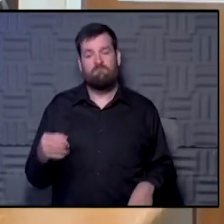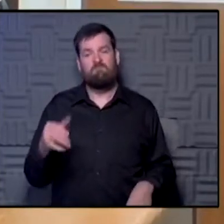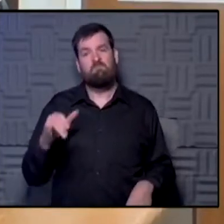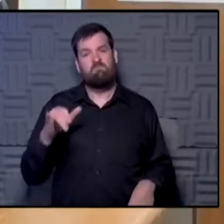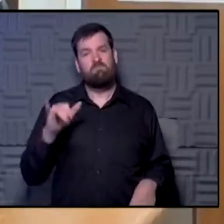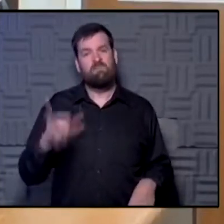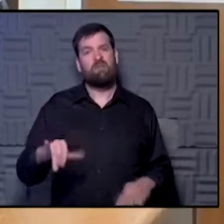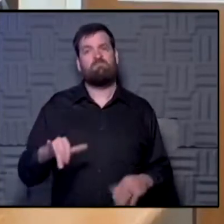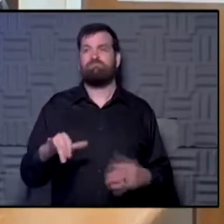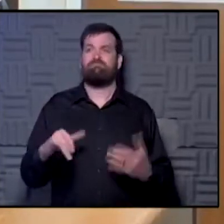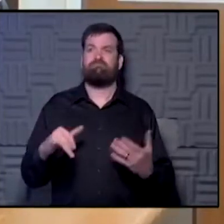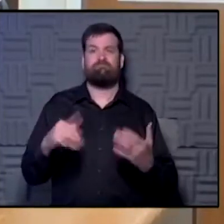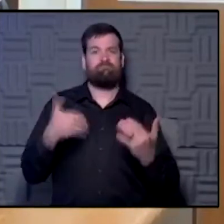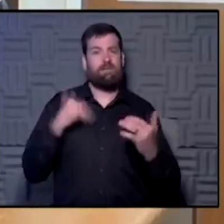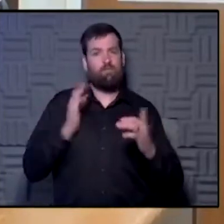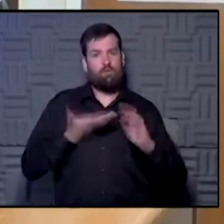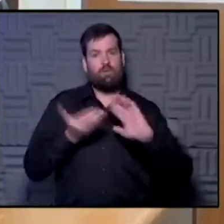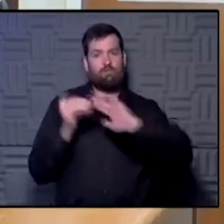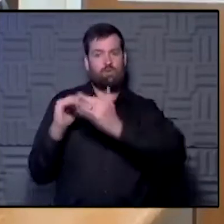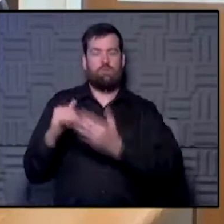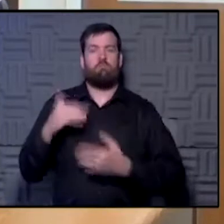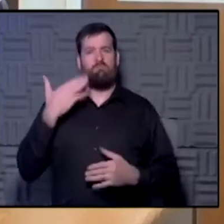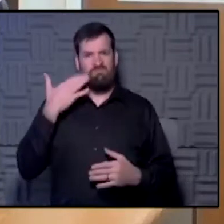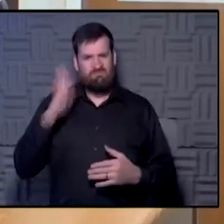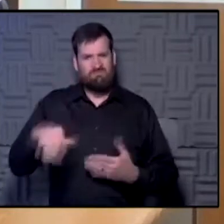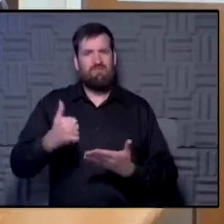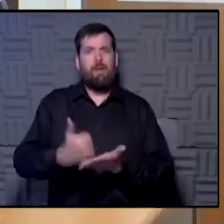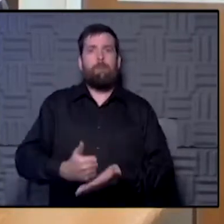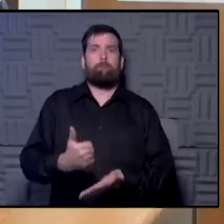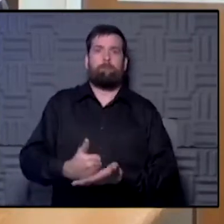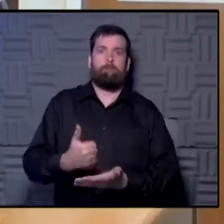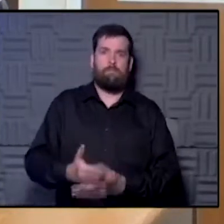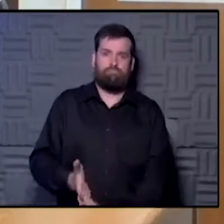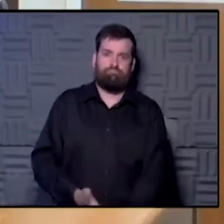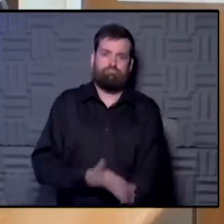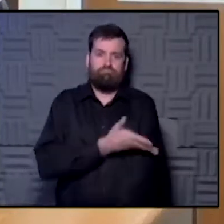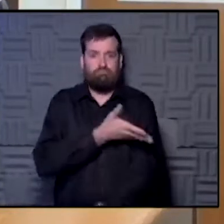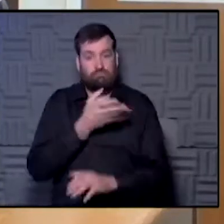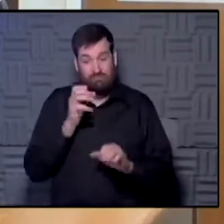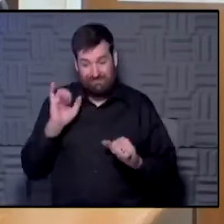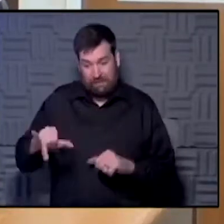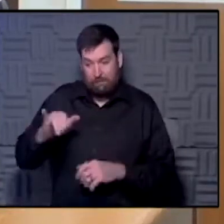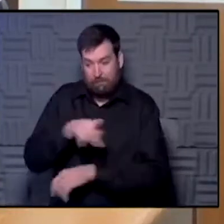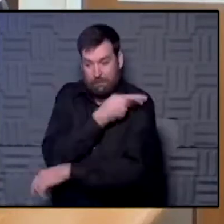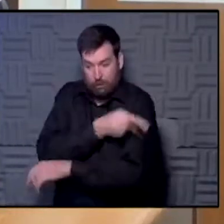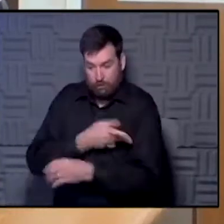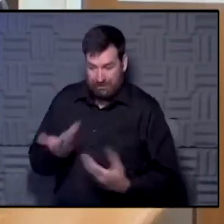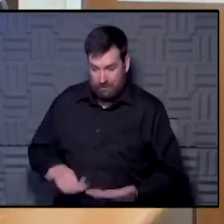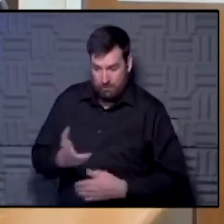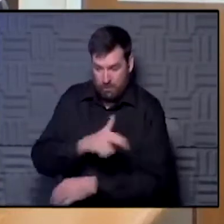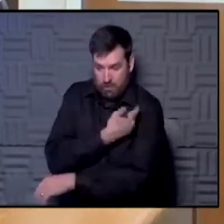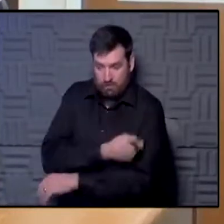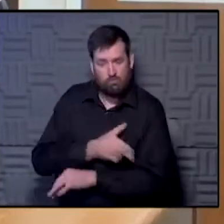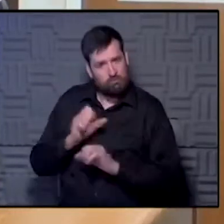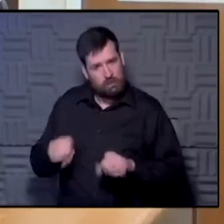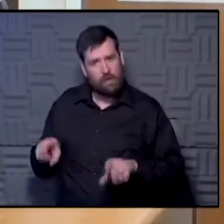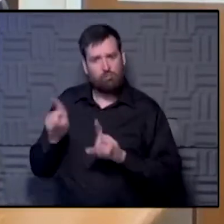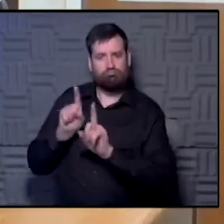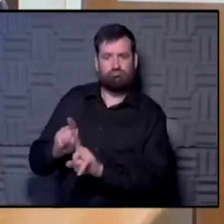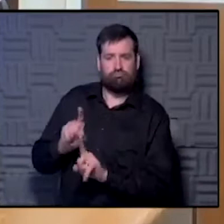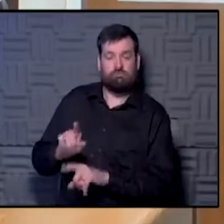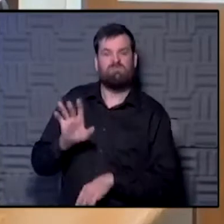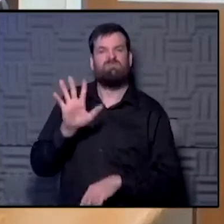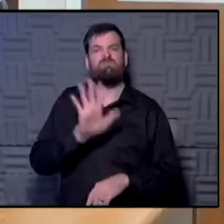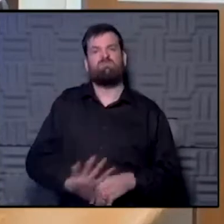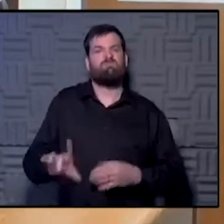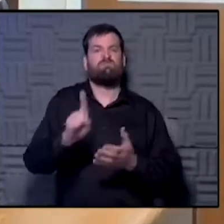helped our community, knowing there's 1 person that can stay with that patient in the hospital. About the first week